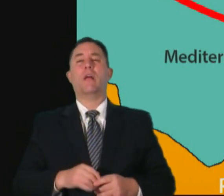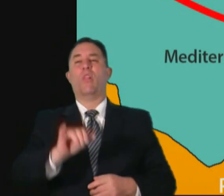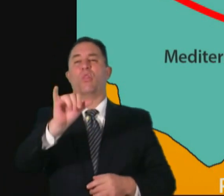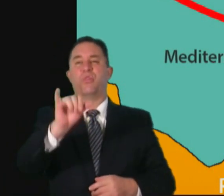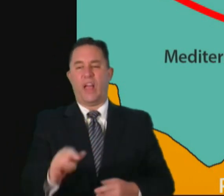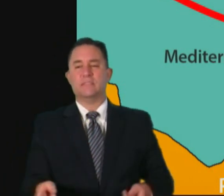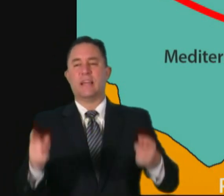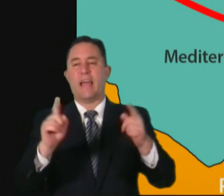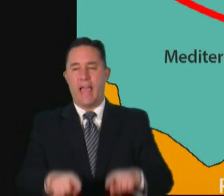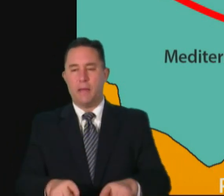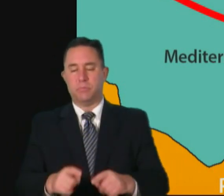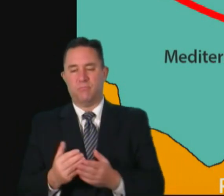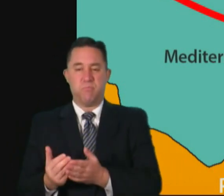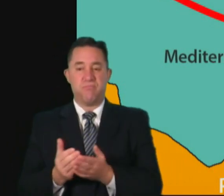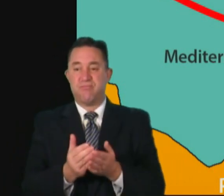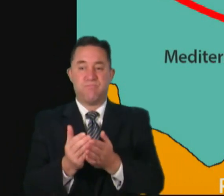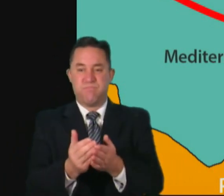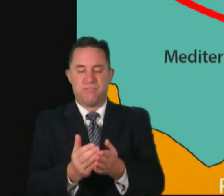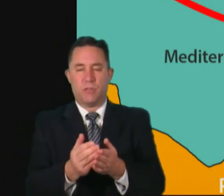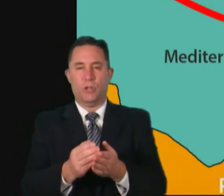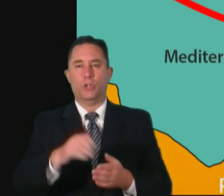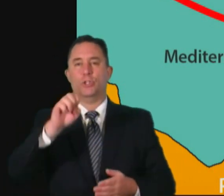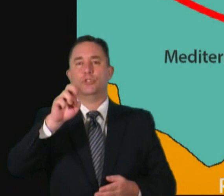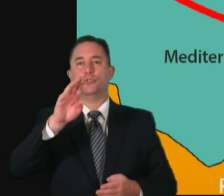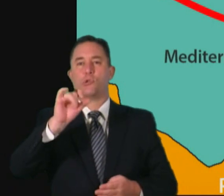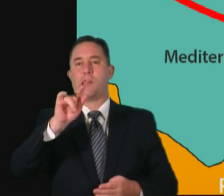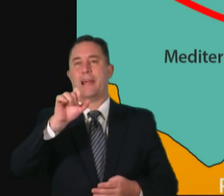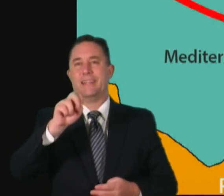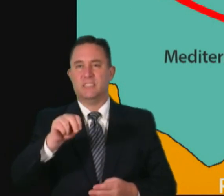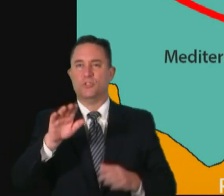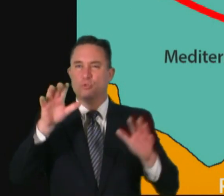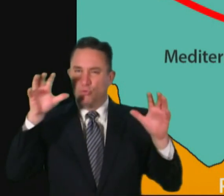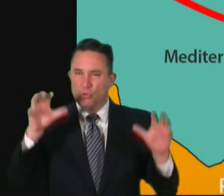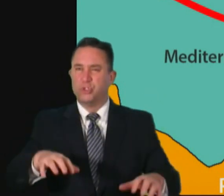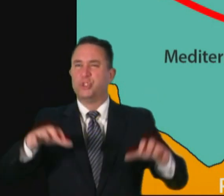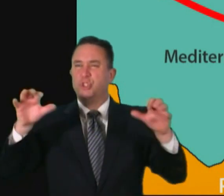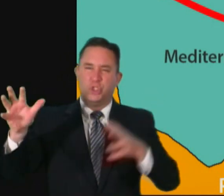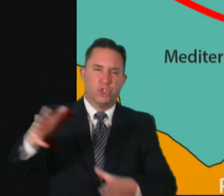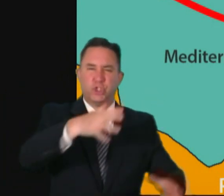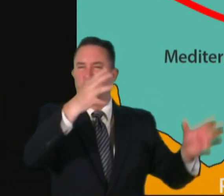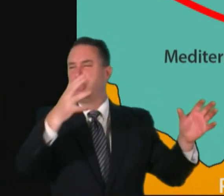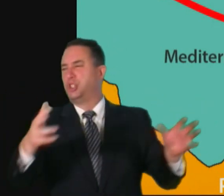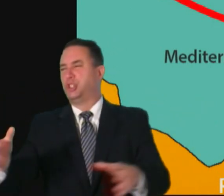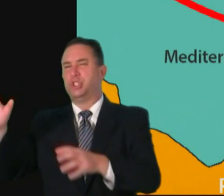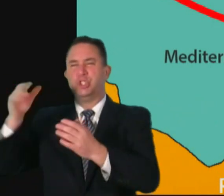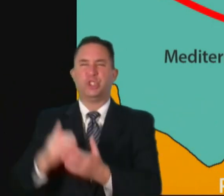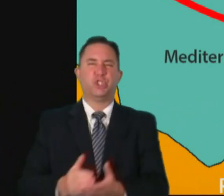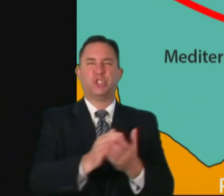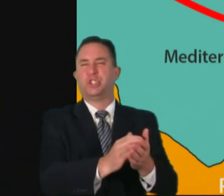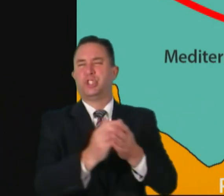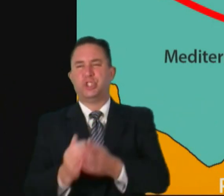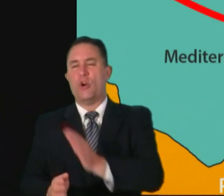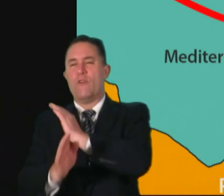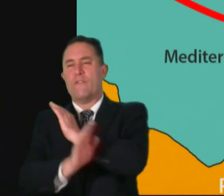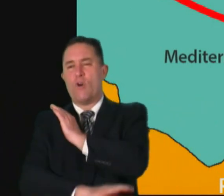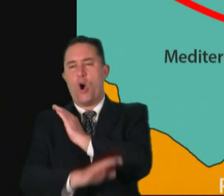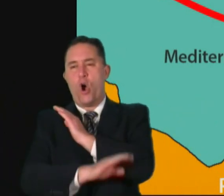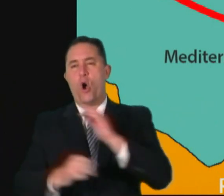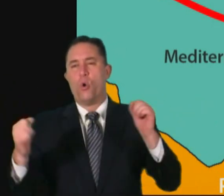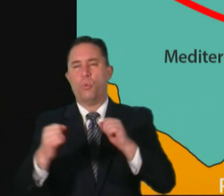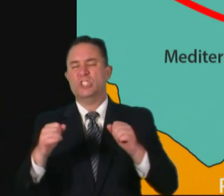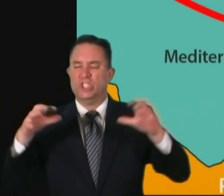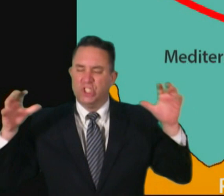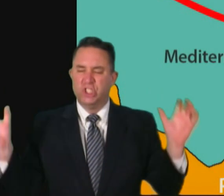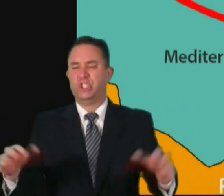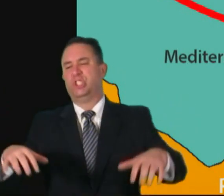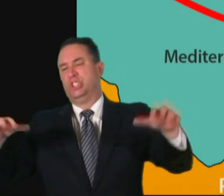that's when they ran into your Clydon. They ran into this agitated fall and winter storm, and